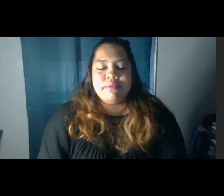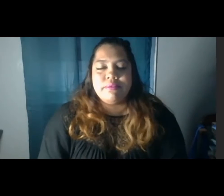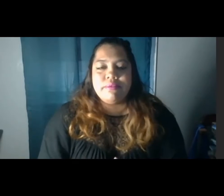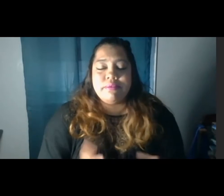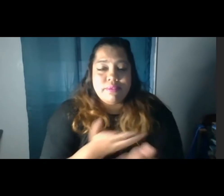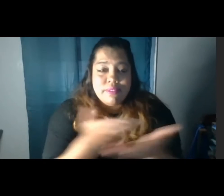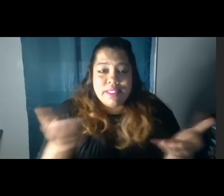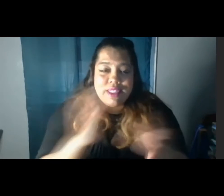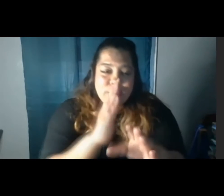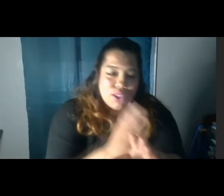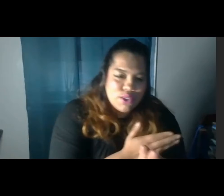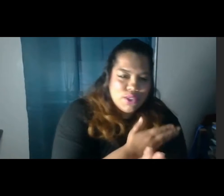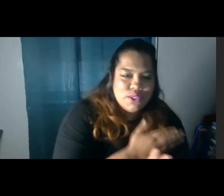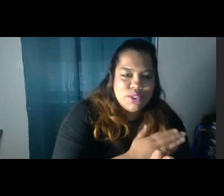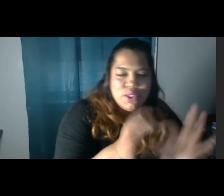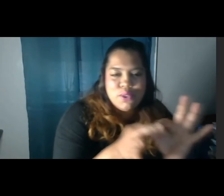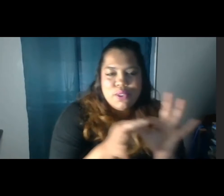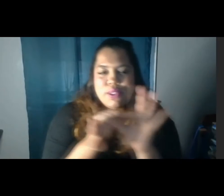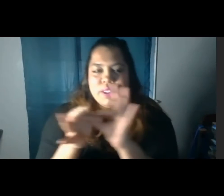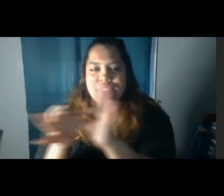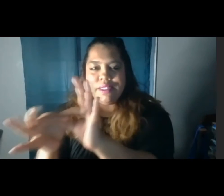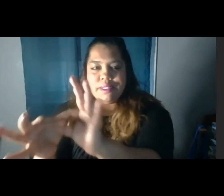these songs of